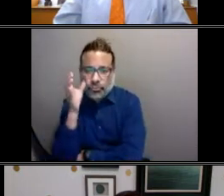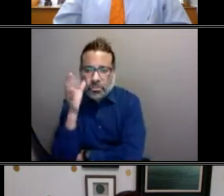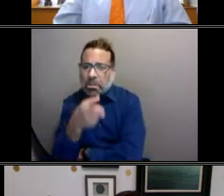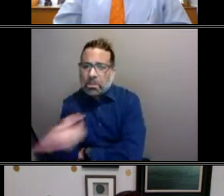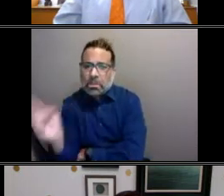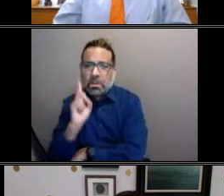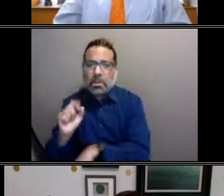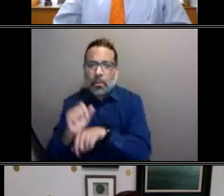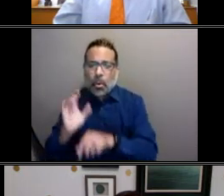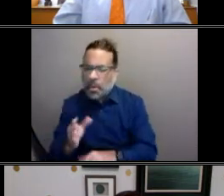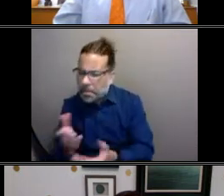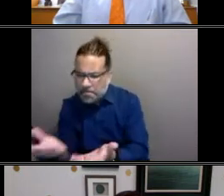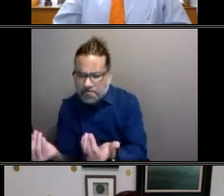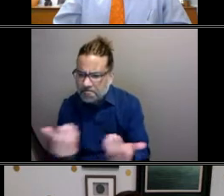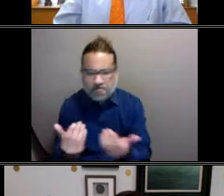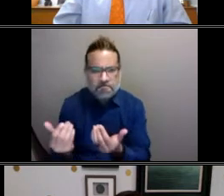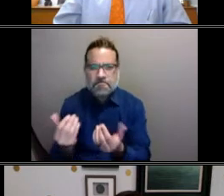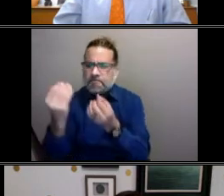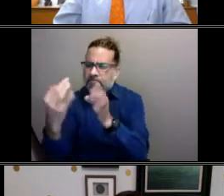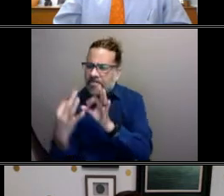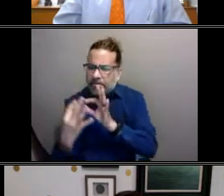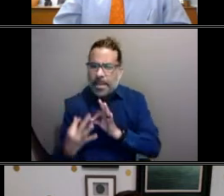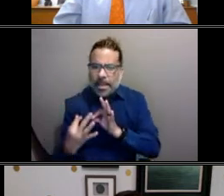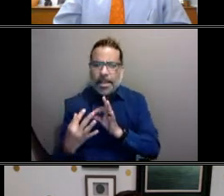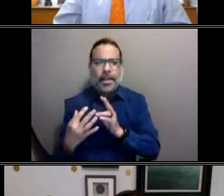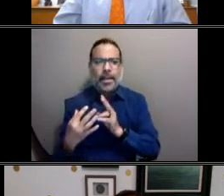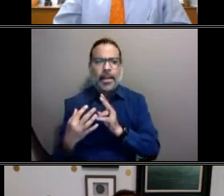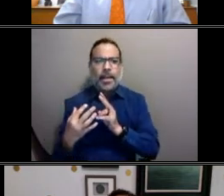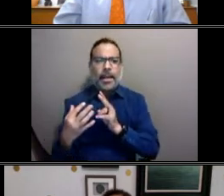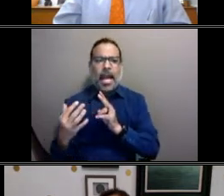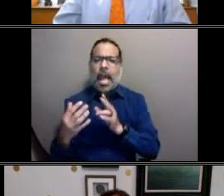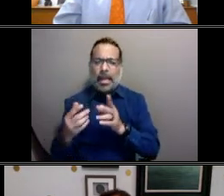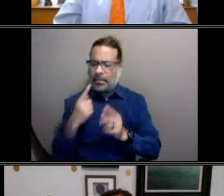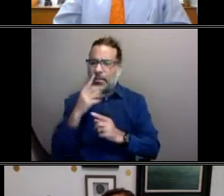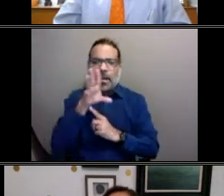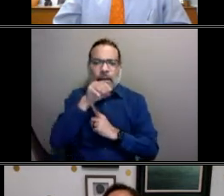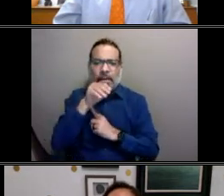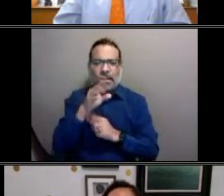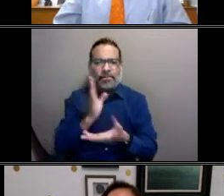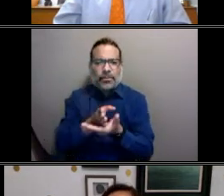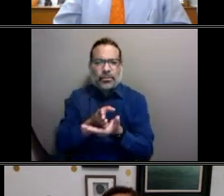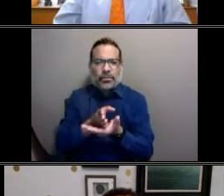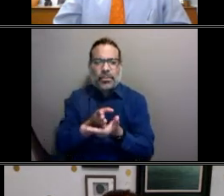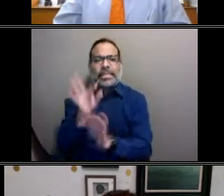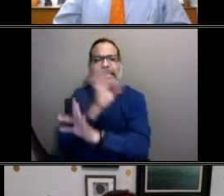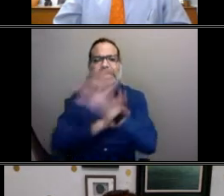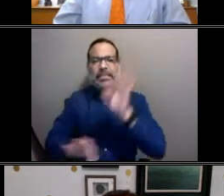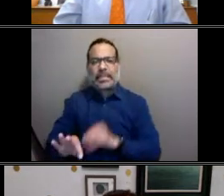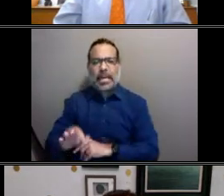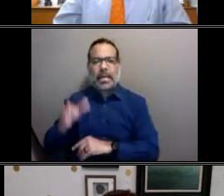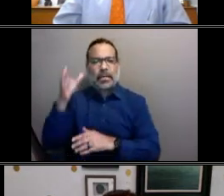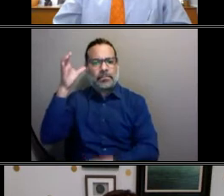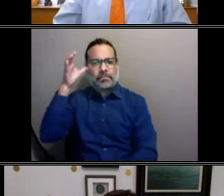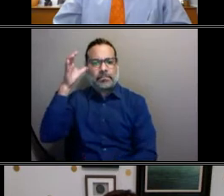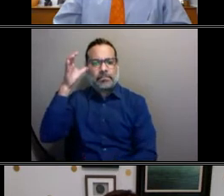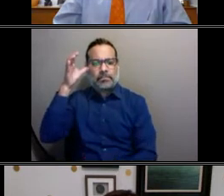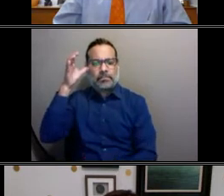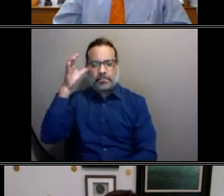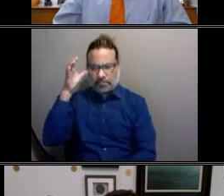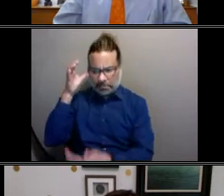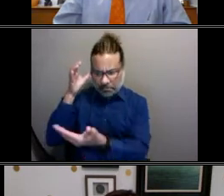associates and go like this and here, listen first, right? And then work with